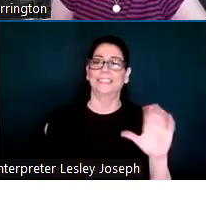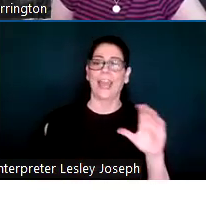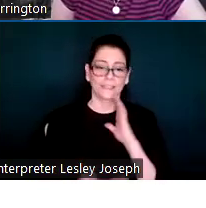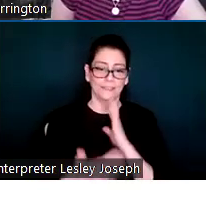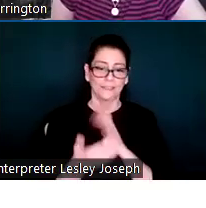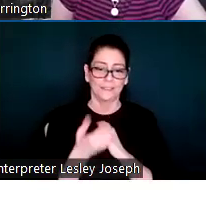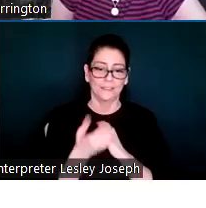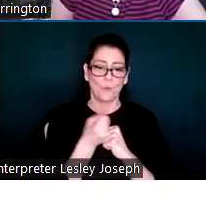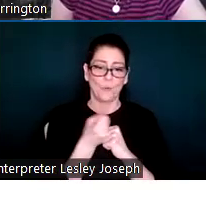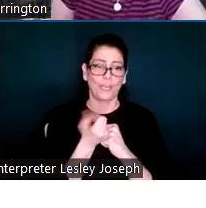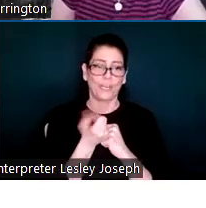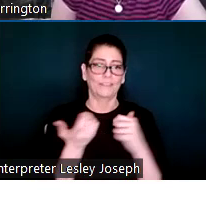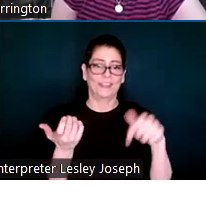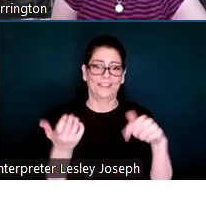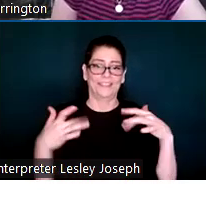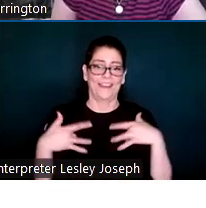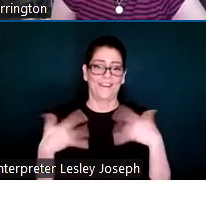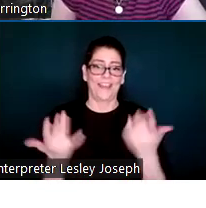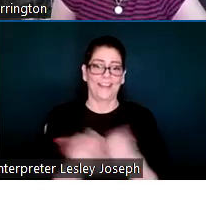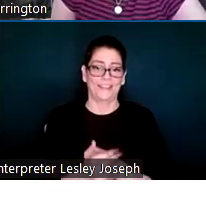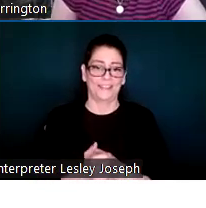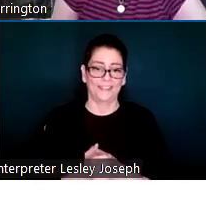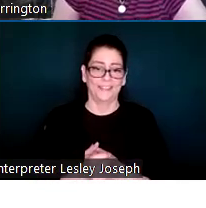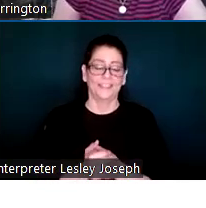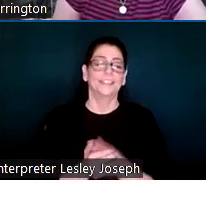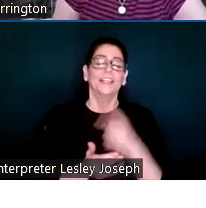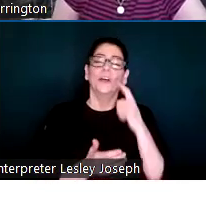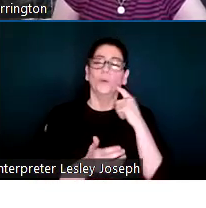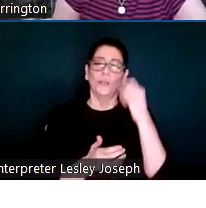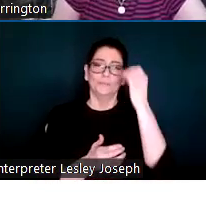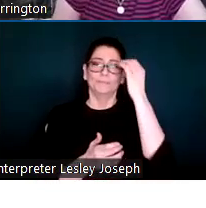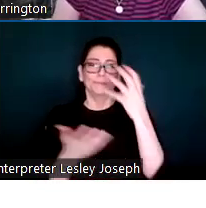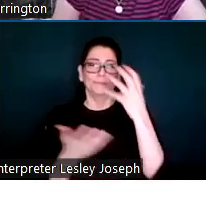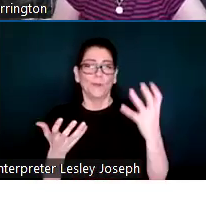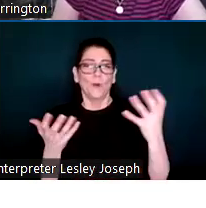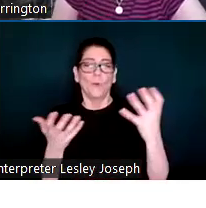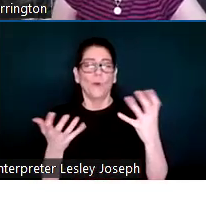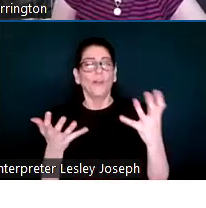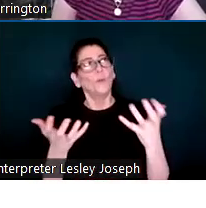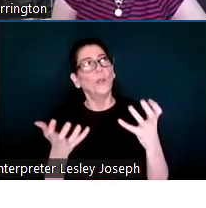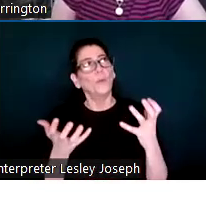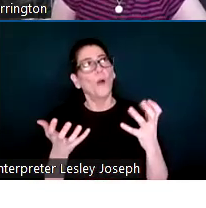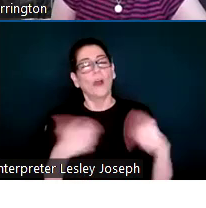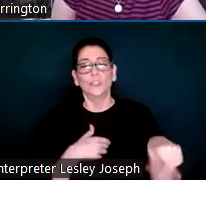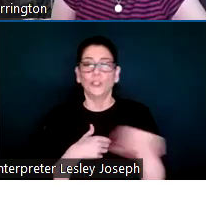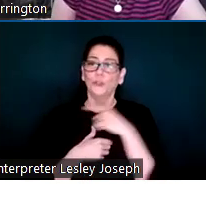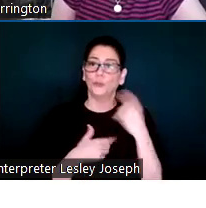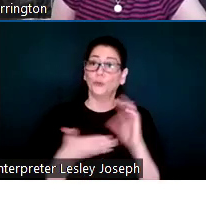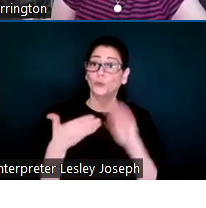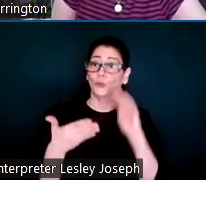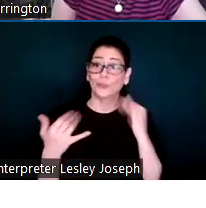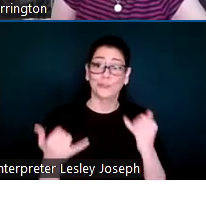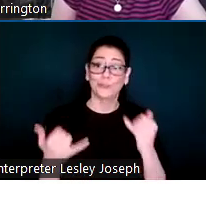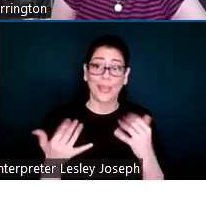our event is today. So when we sat down and really thought about what do we hope attendees take away, it's the following. Looking